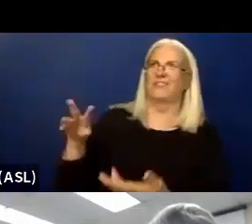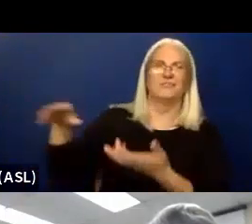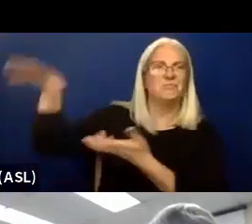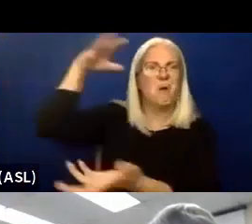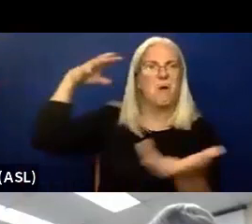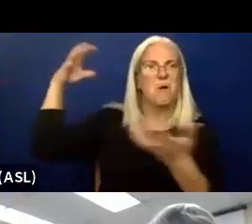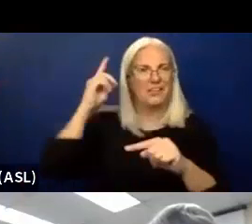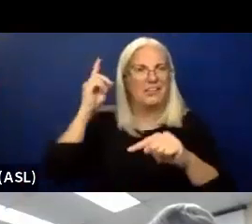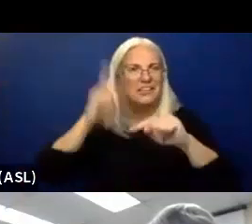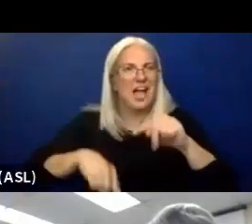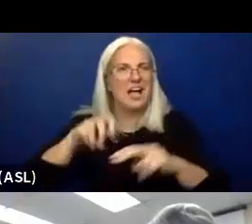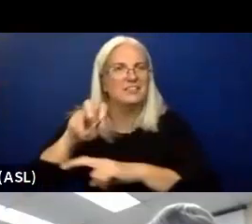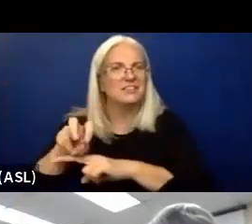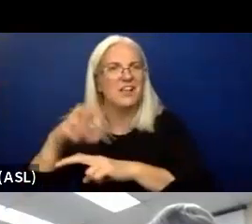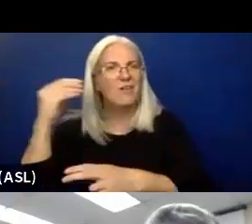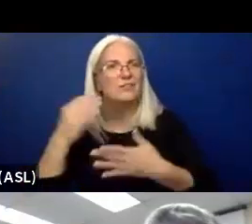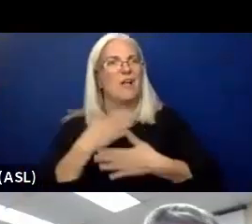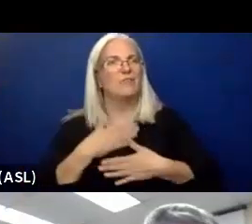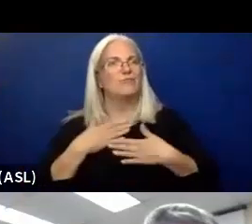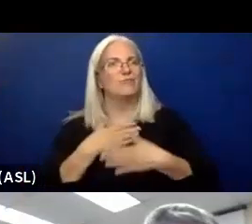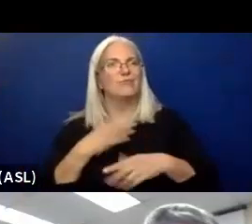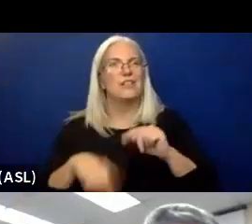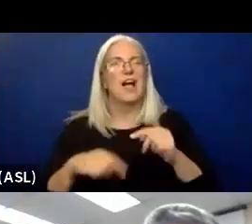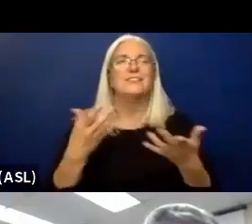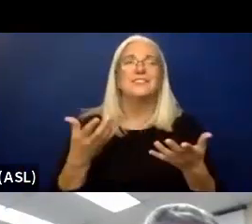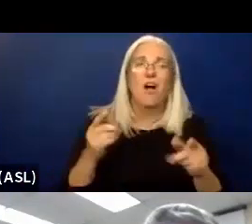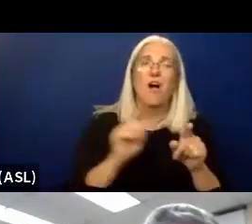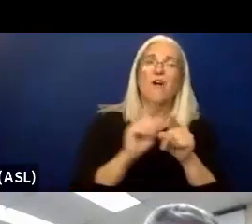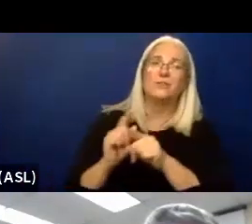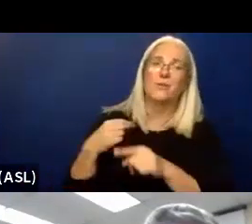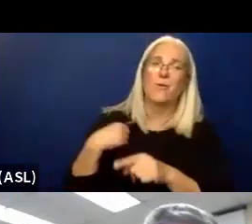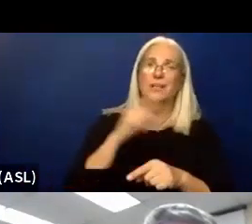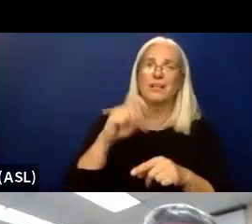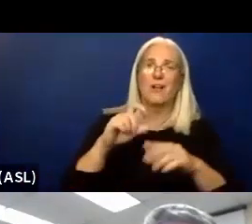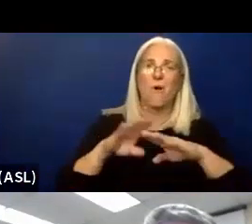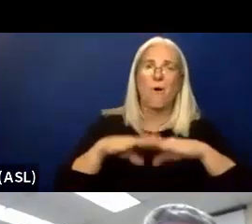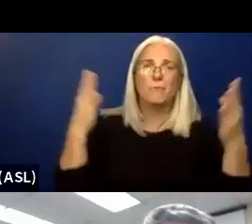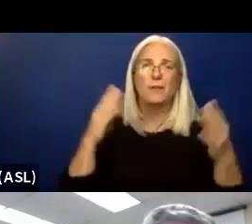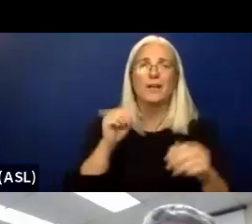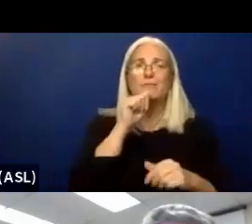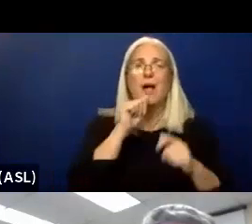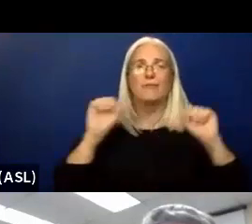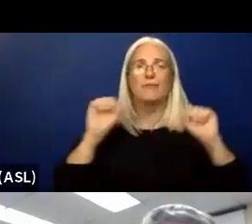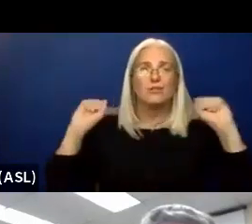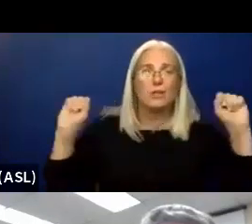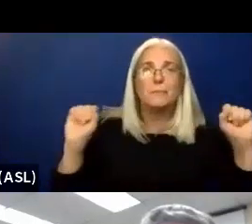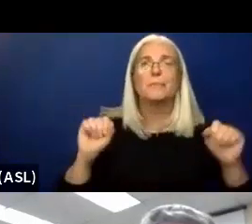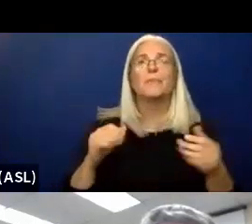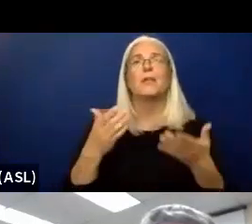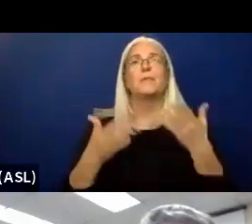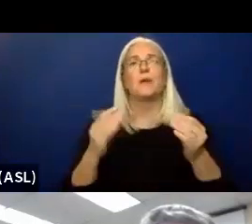need to open our private gyms. It's probably healthier to open the private gyms than many